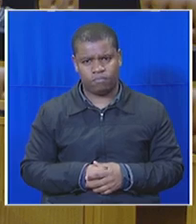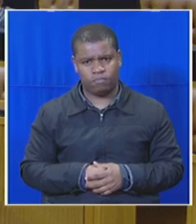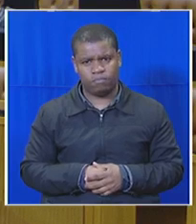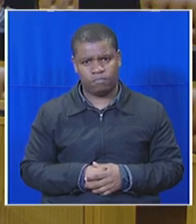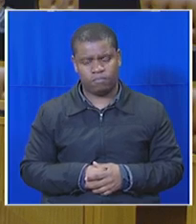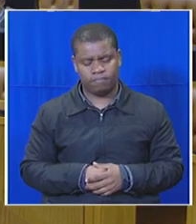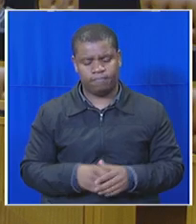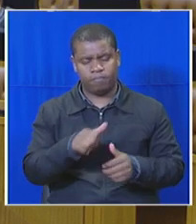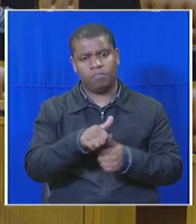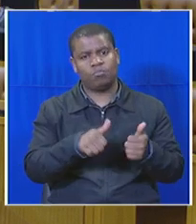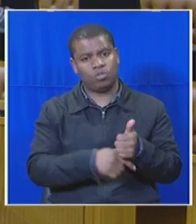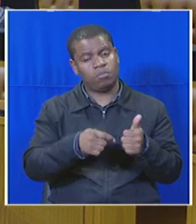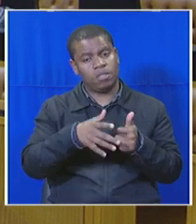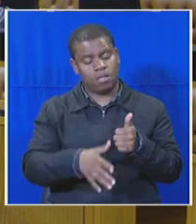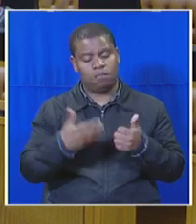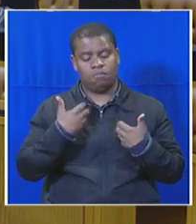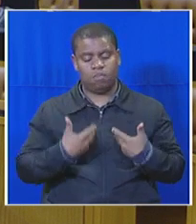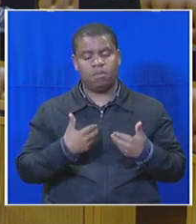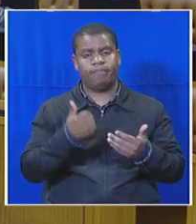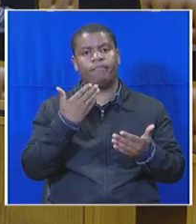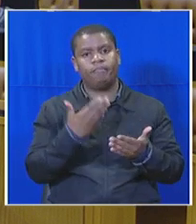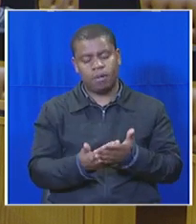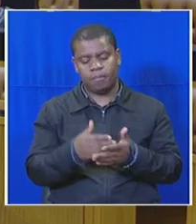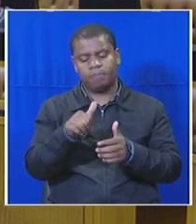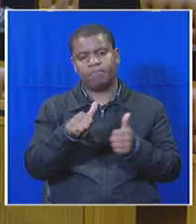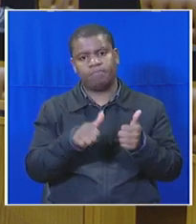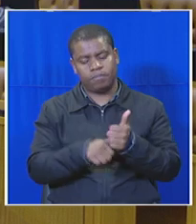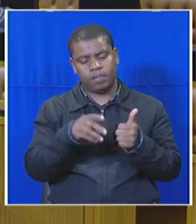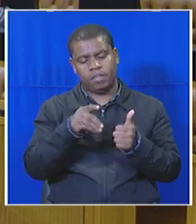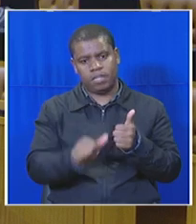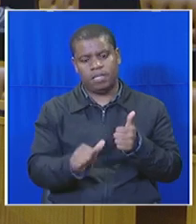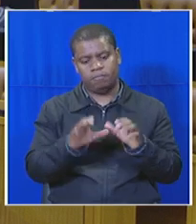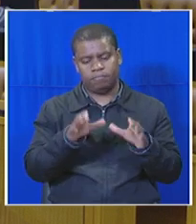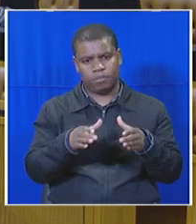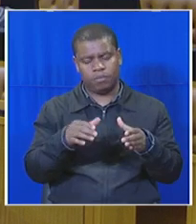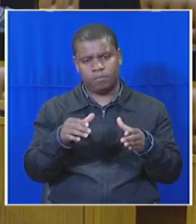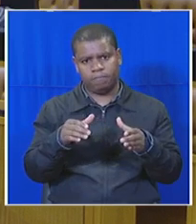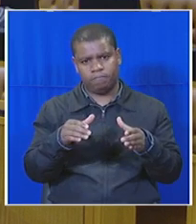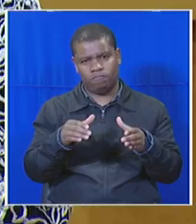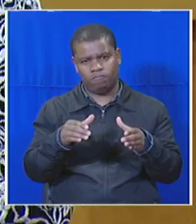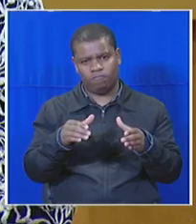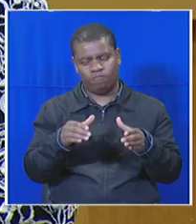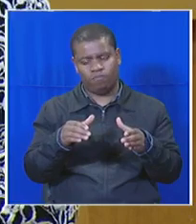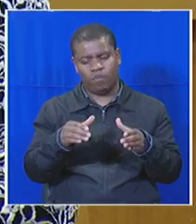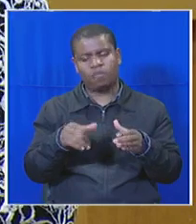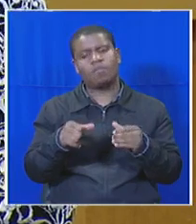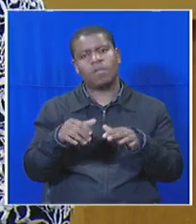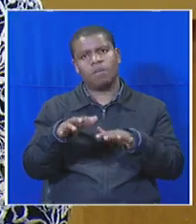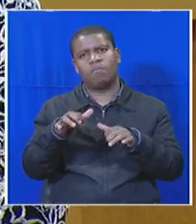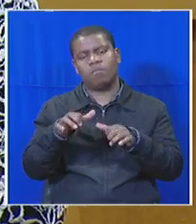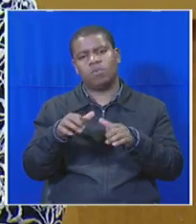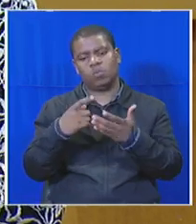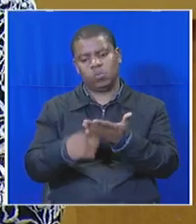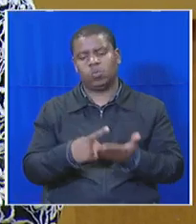Honorable Deputy Speaker, I hereby move on behalf of the Democratic Alliance that at its next sitting, this House debates the